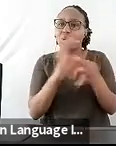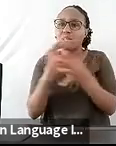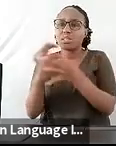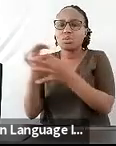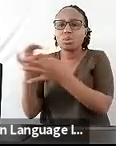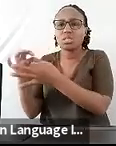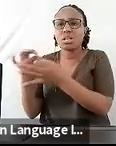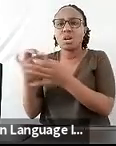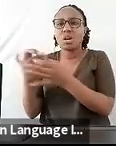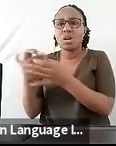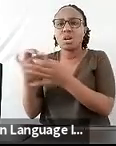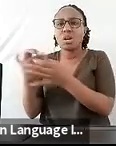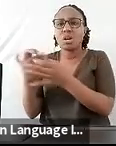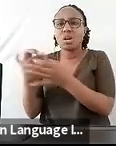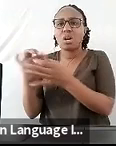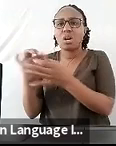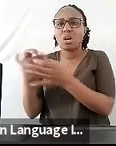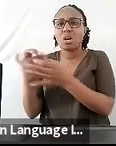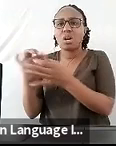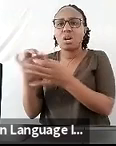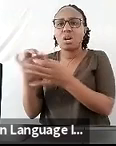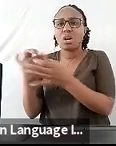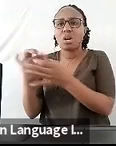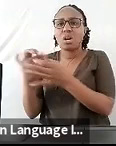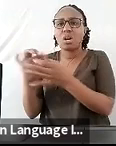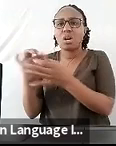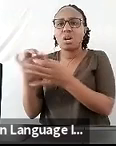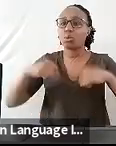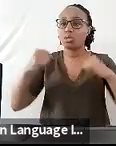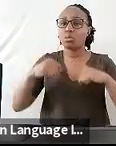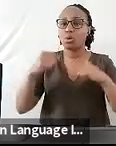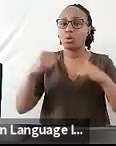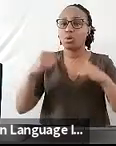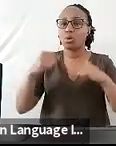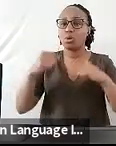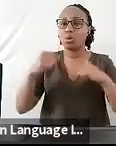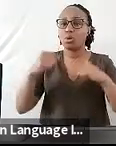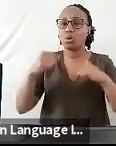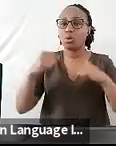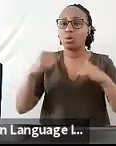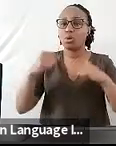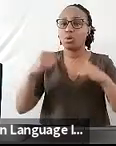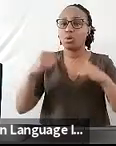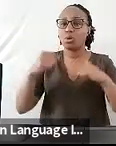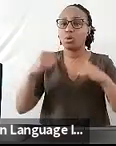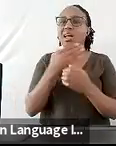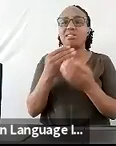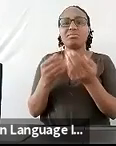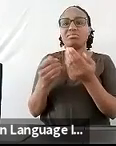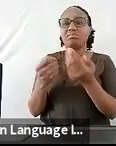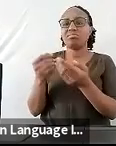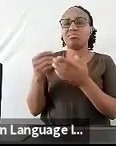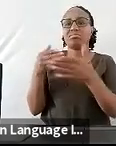for, you know, xenophobia against other Africans in South Africa, in Kenya, all the things that make it possible